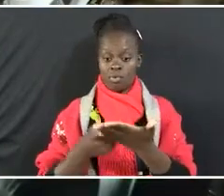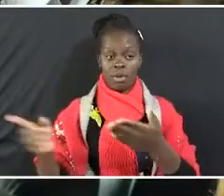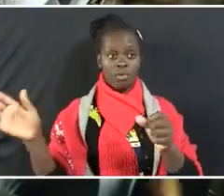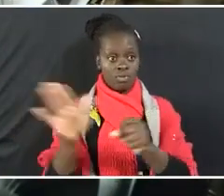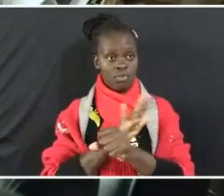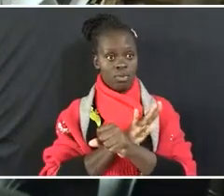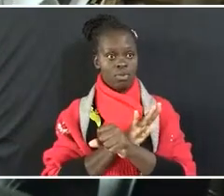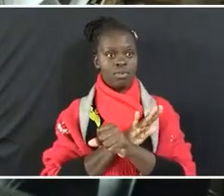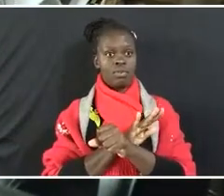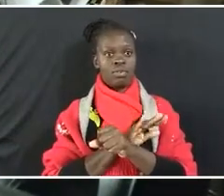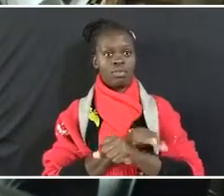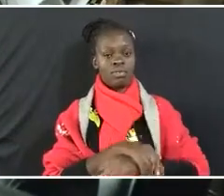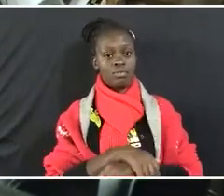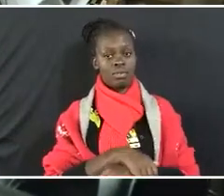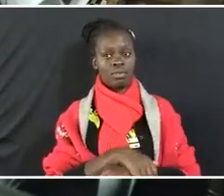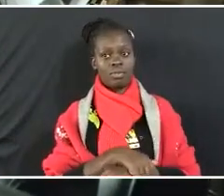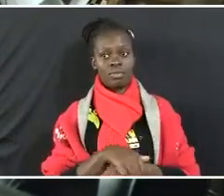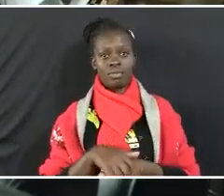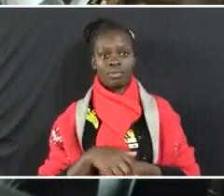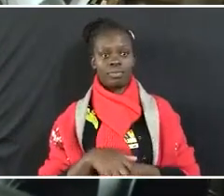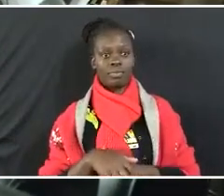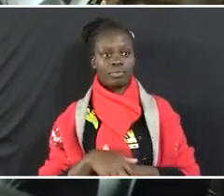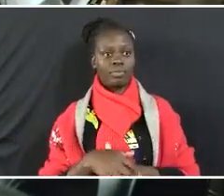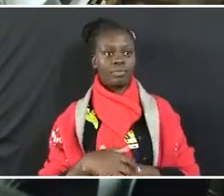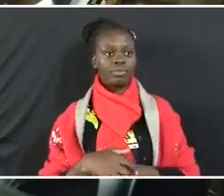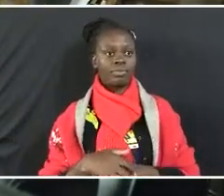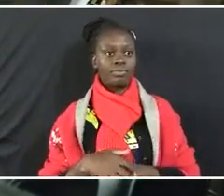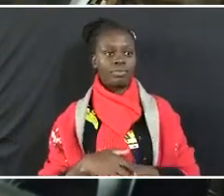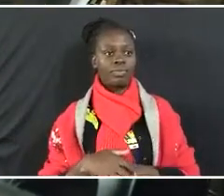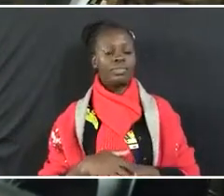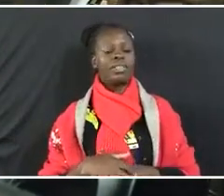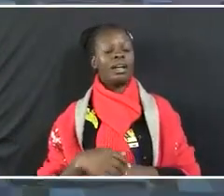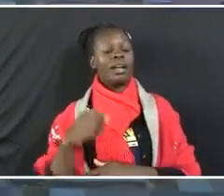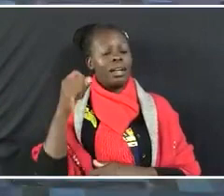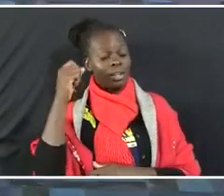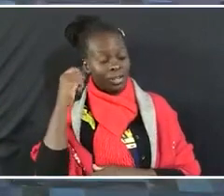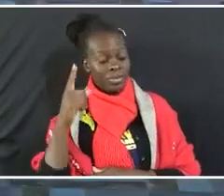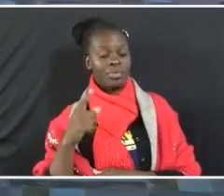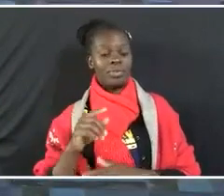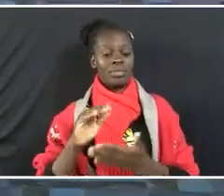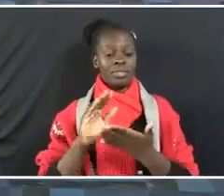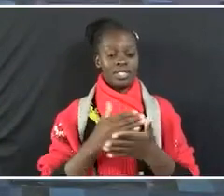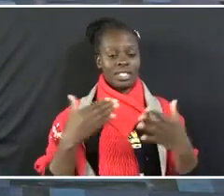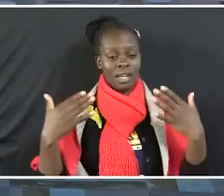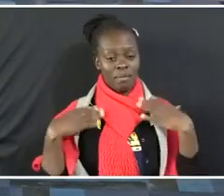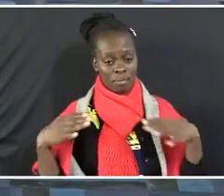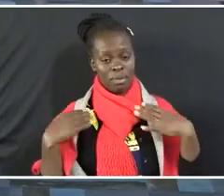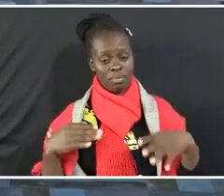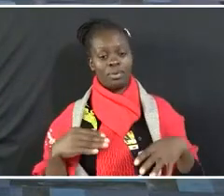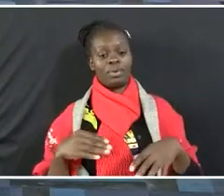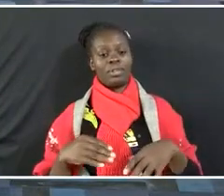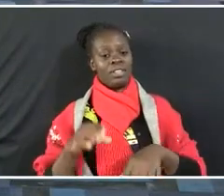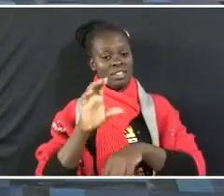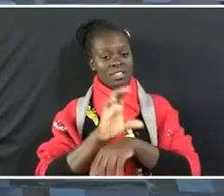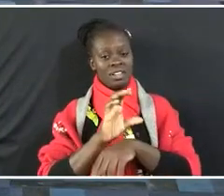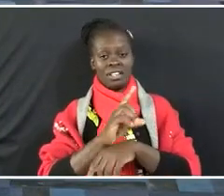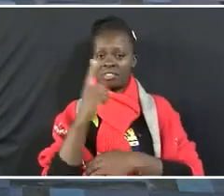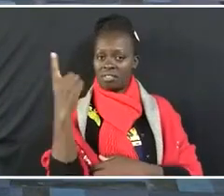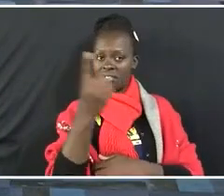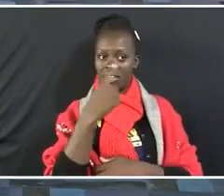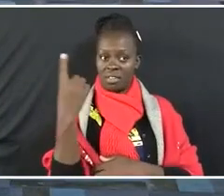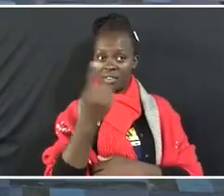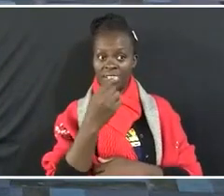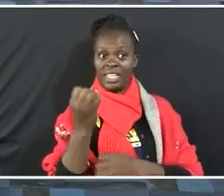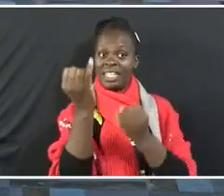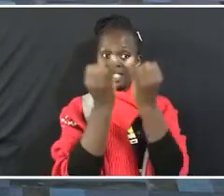churches. I know the habit of waiting for a high Sabbath in Maxwell, you go attend. You are like a church representative going